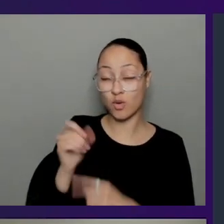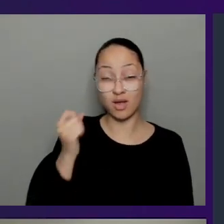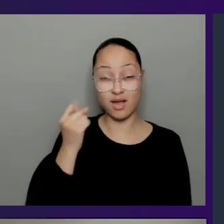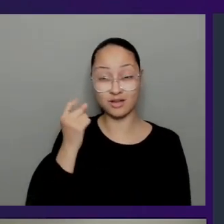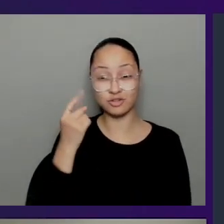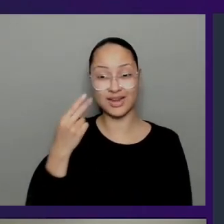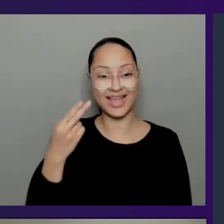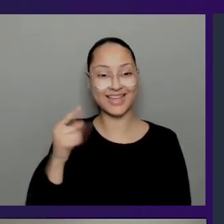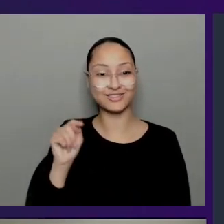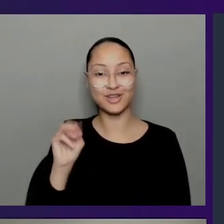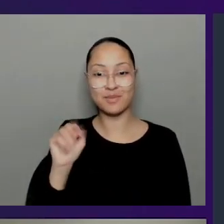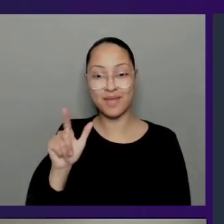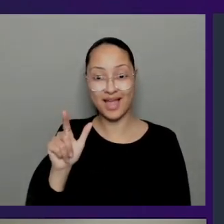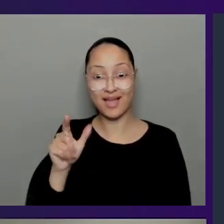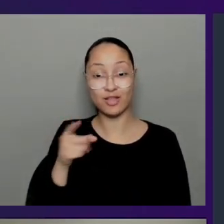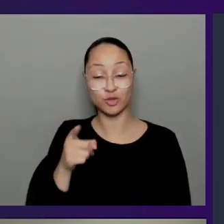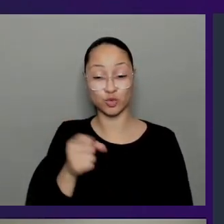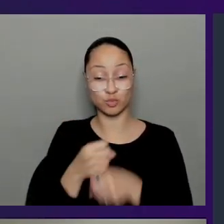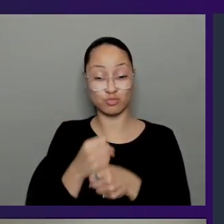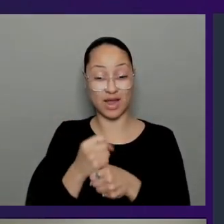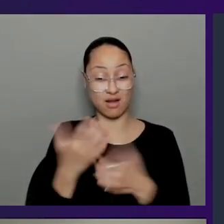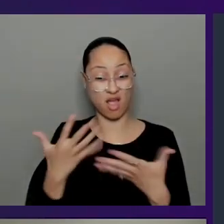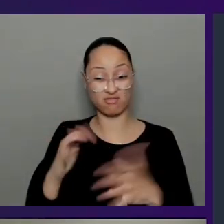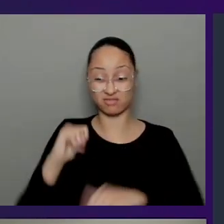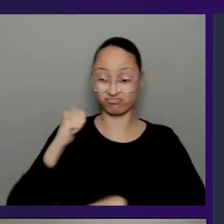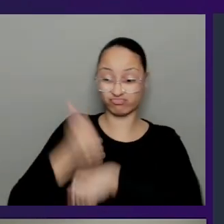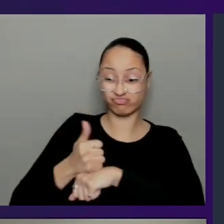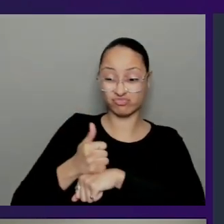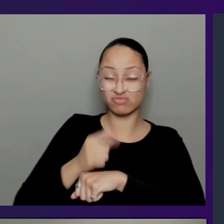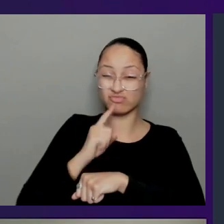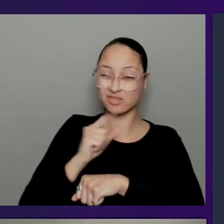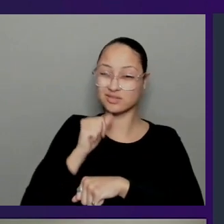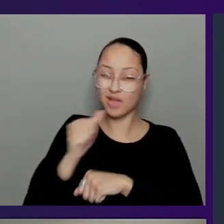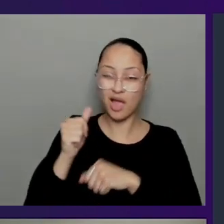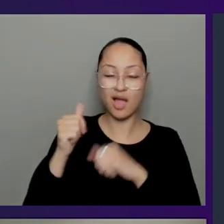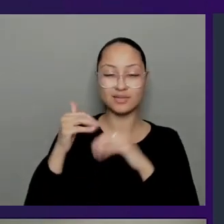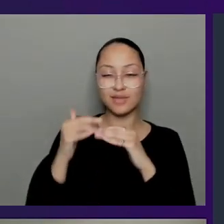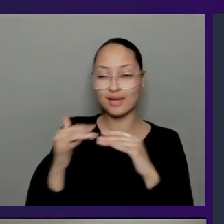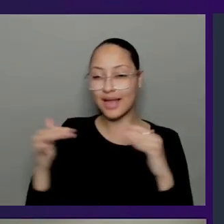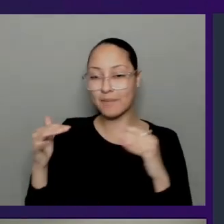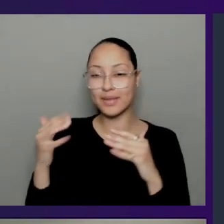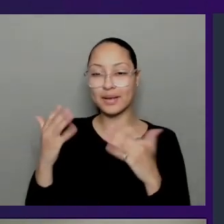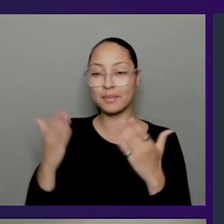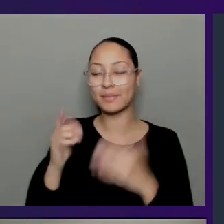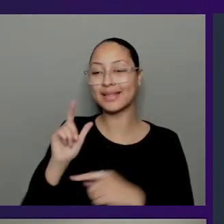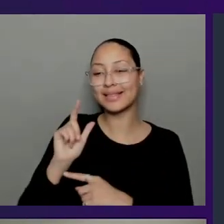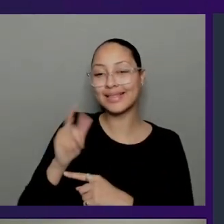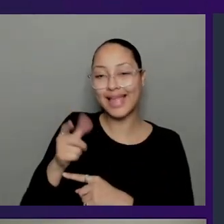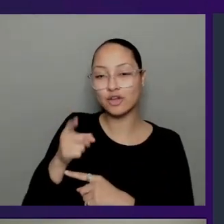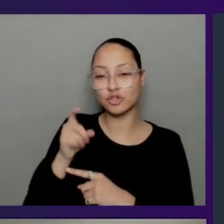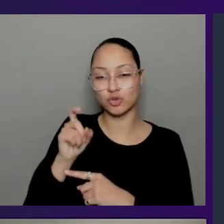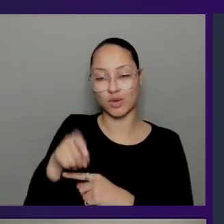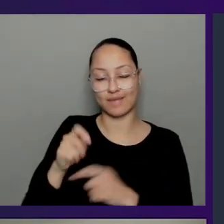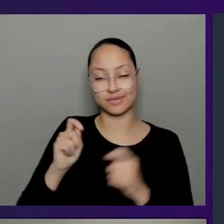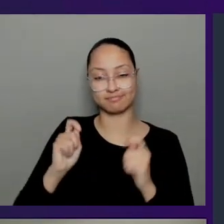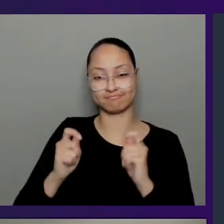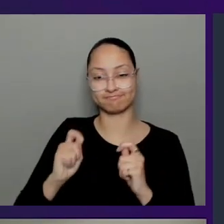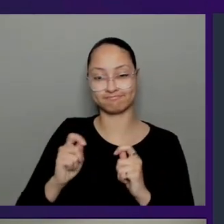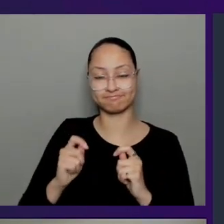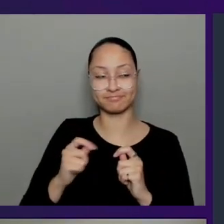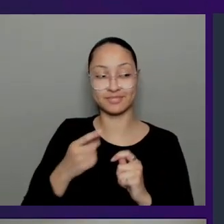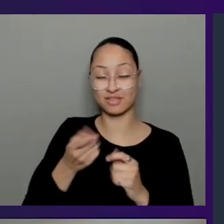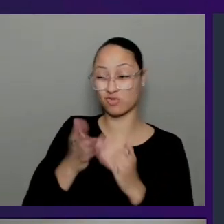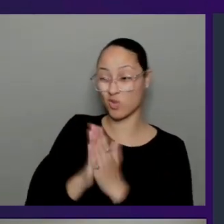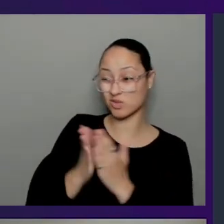it's not as dynamic as using CSR. So you may then have to make further requests via APIs, etc. So you've